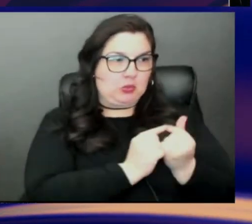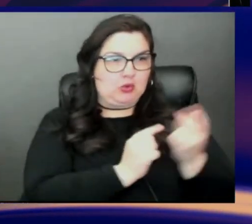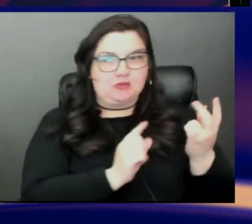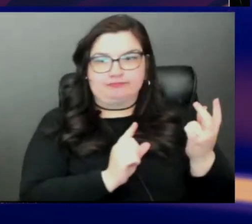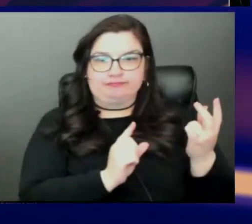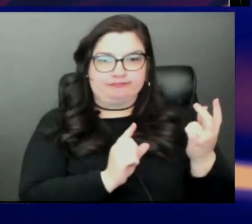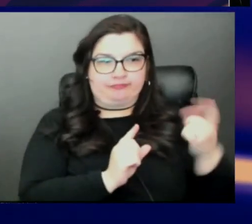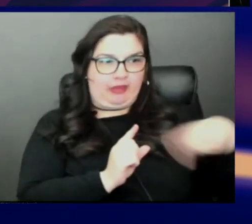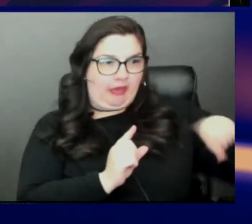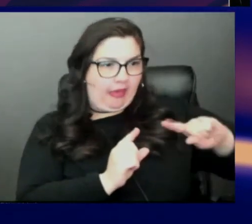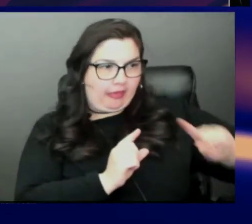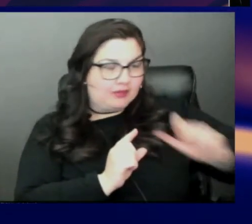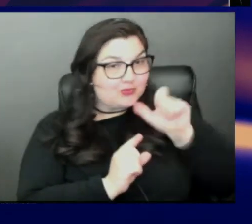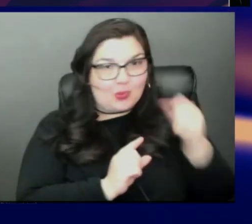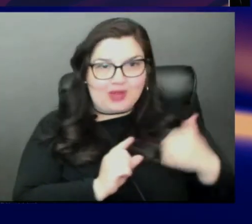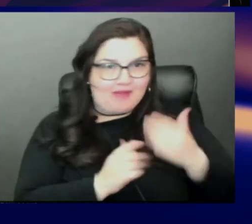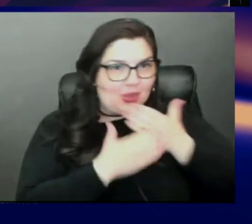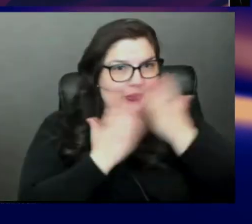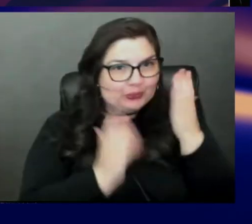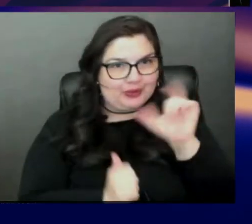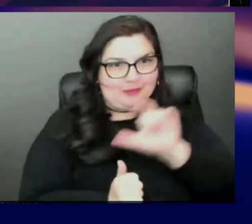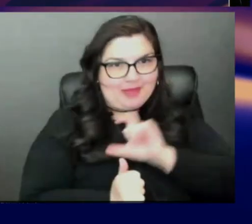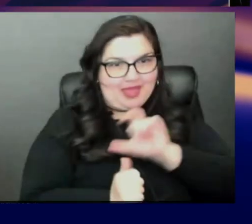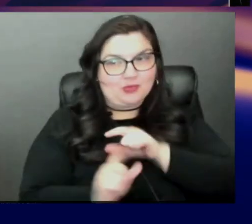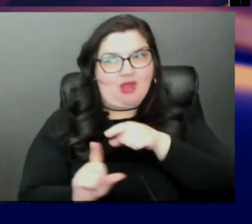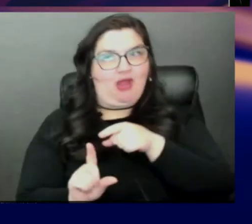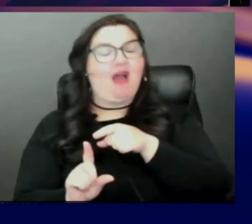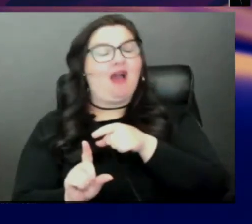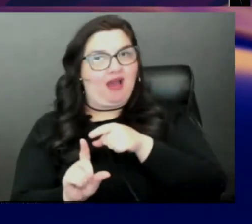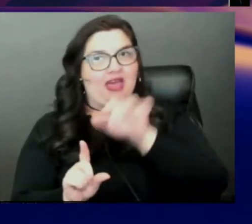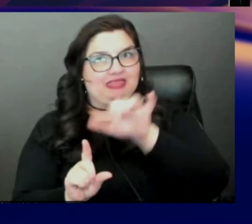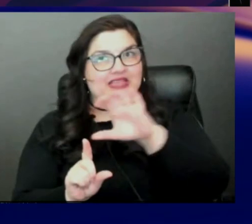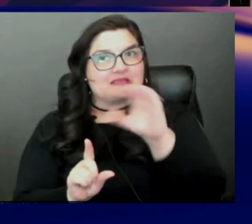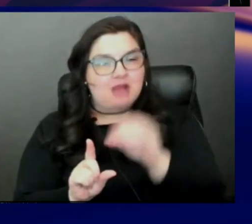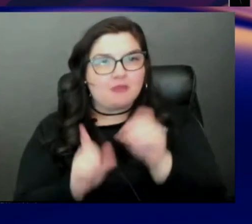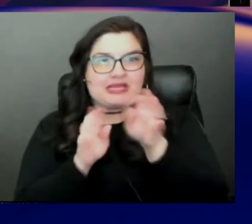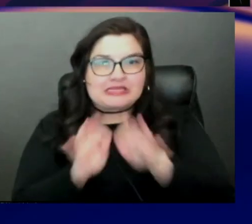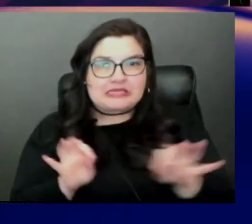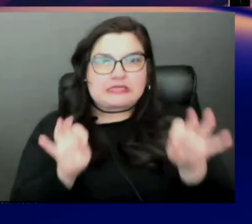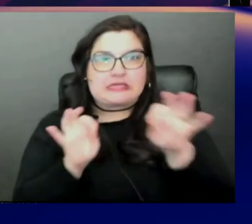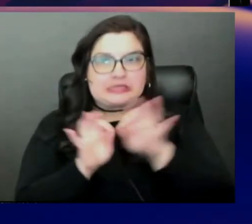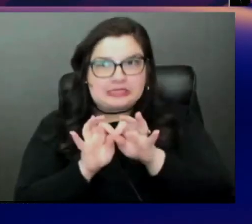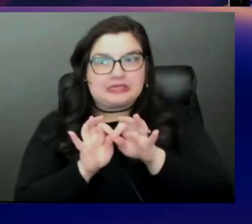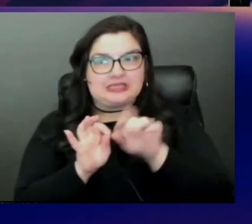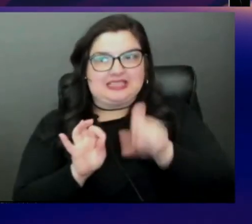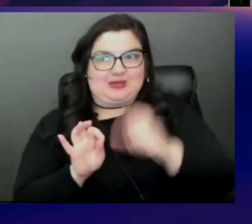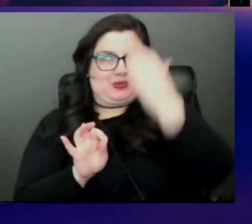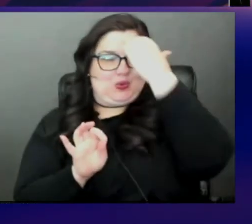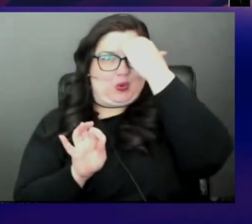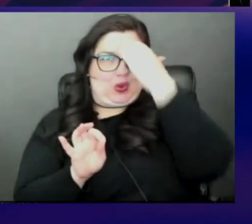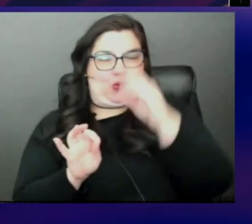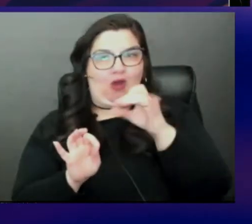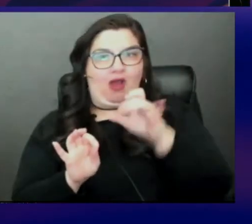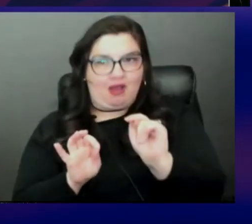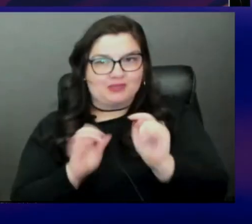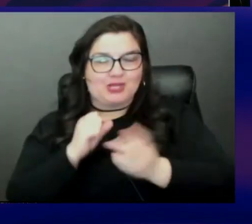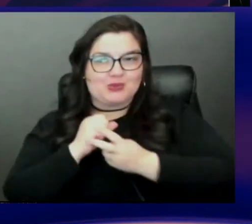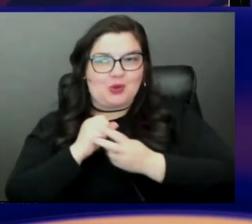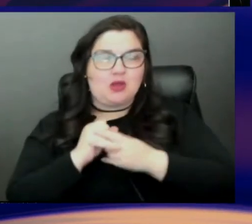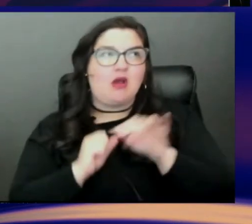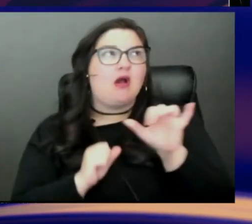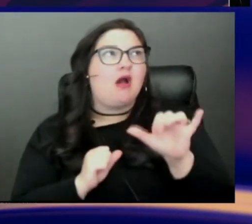specific position where, you know, object storage is a key factor of what's going to actually be happening there. Mm-hmm. Okay, mm-hmm. So then